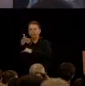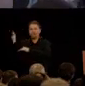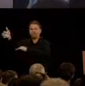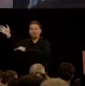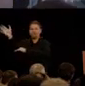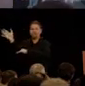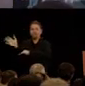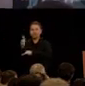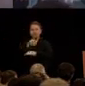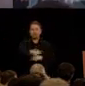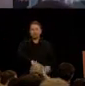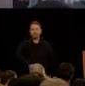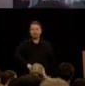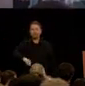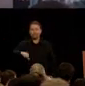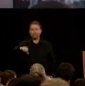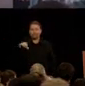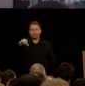gallantly